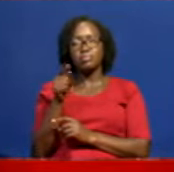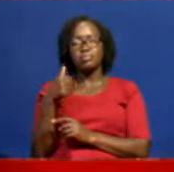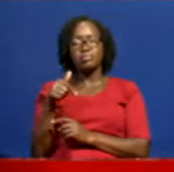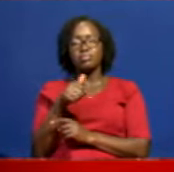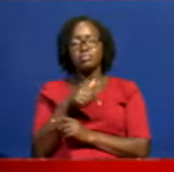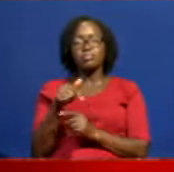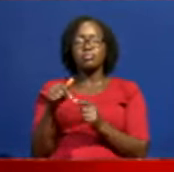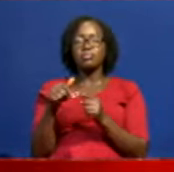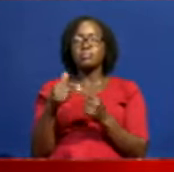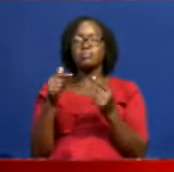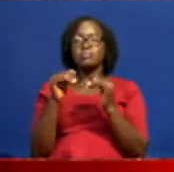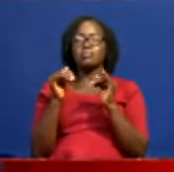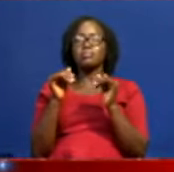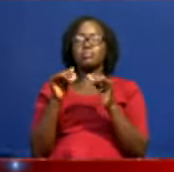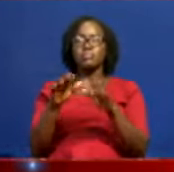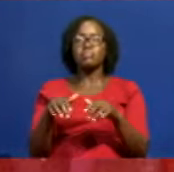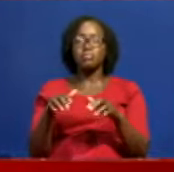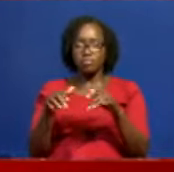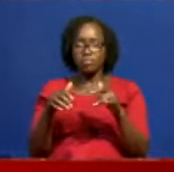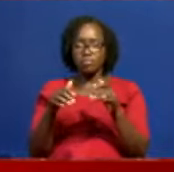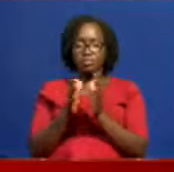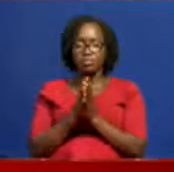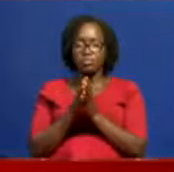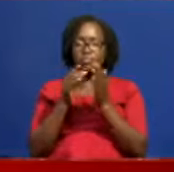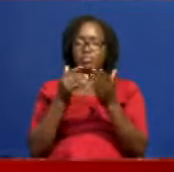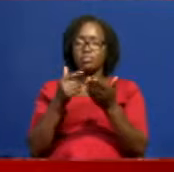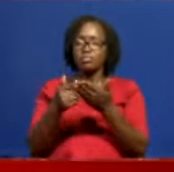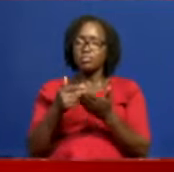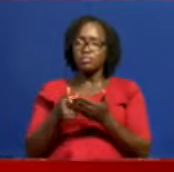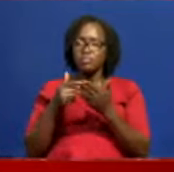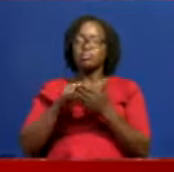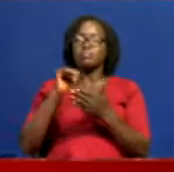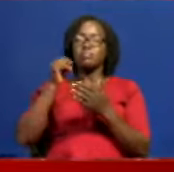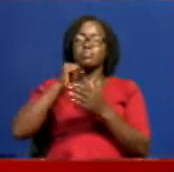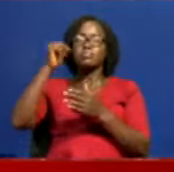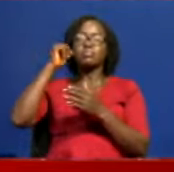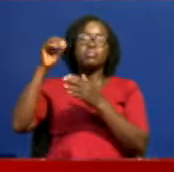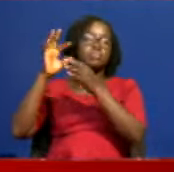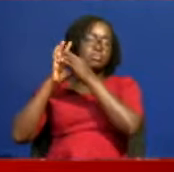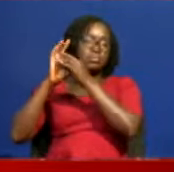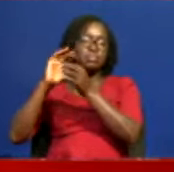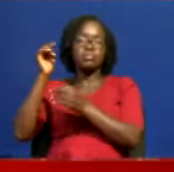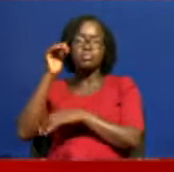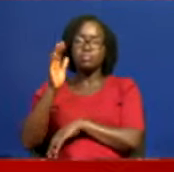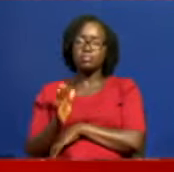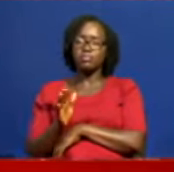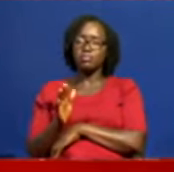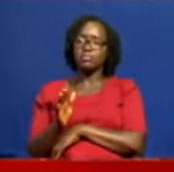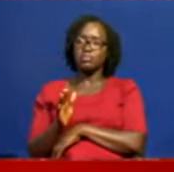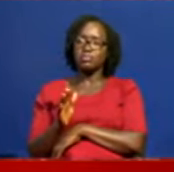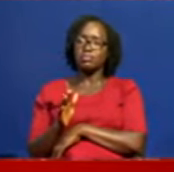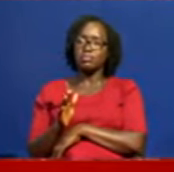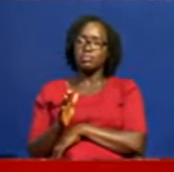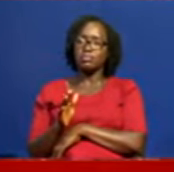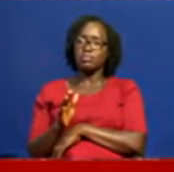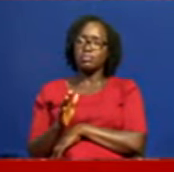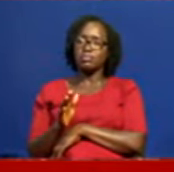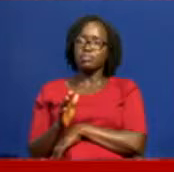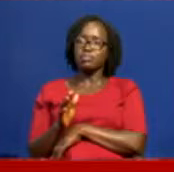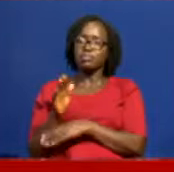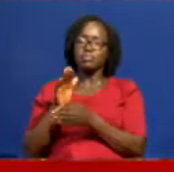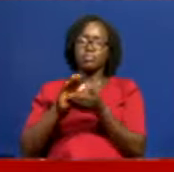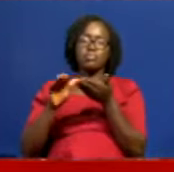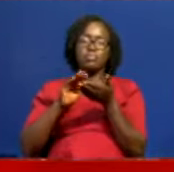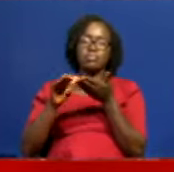are breaking new ground and charting a new political culture for Kenya. Instead of